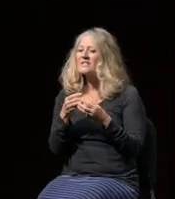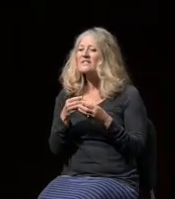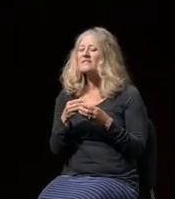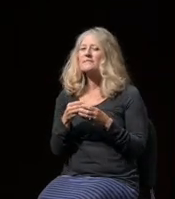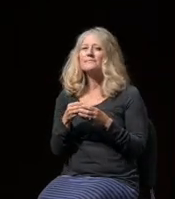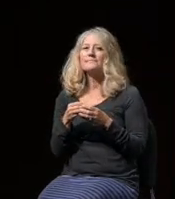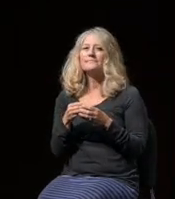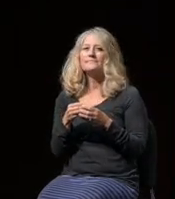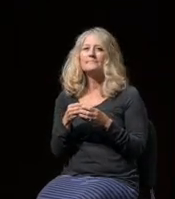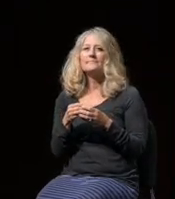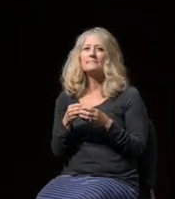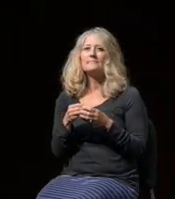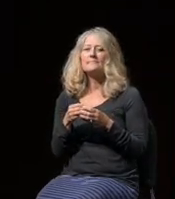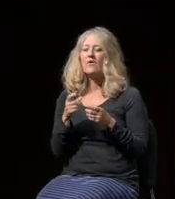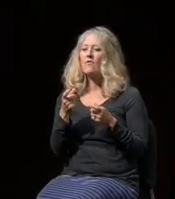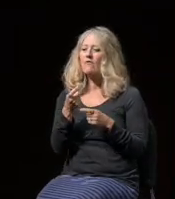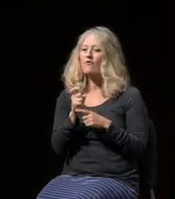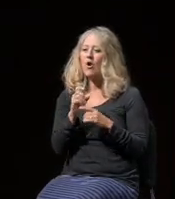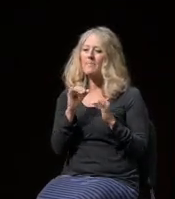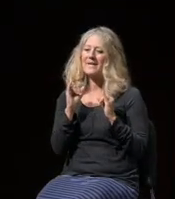from instruction.